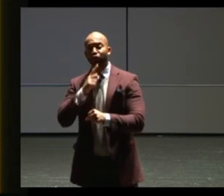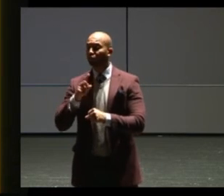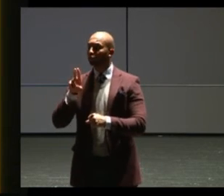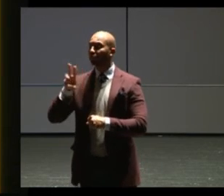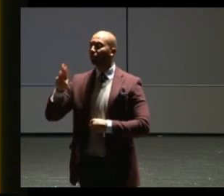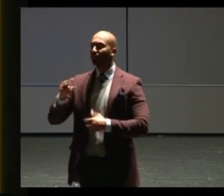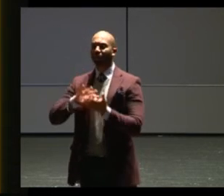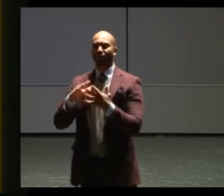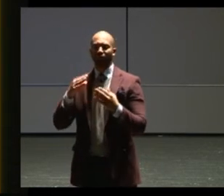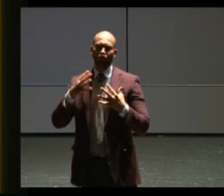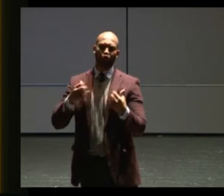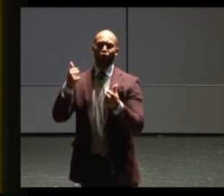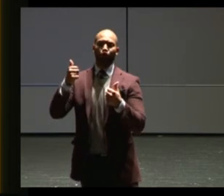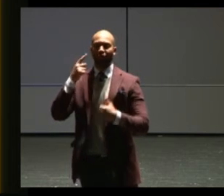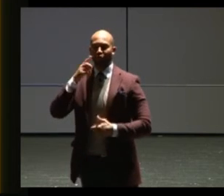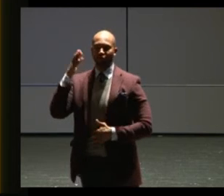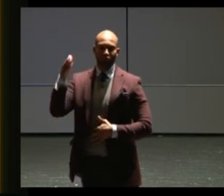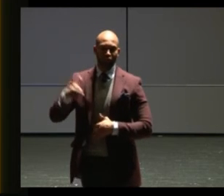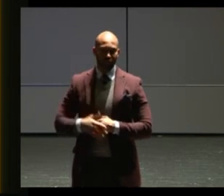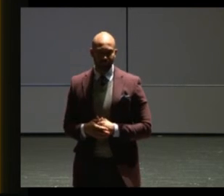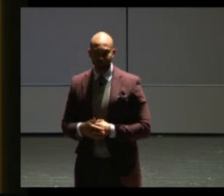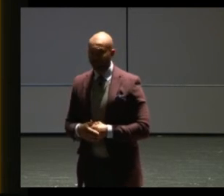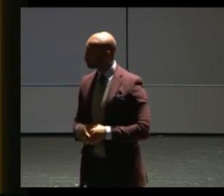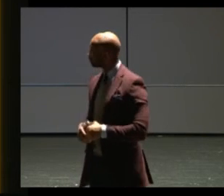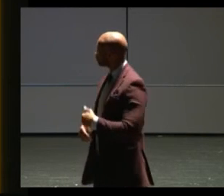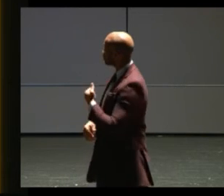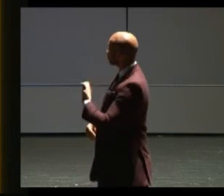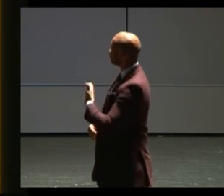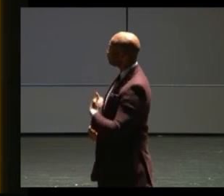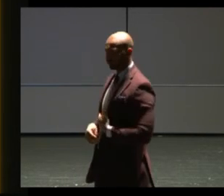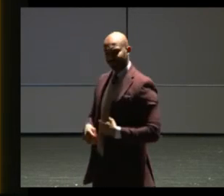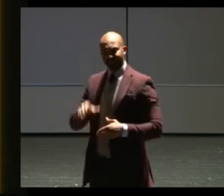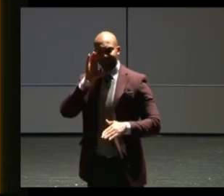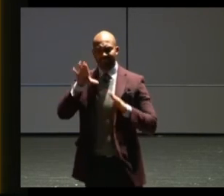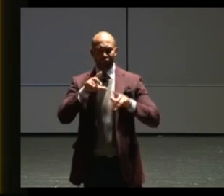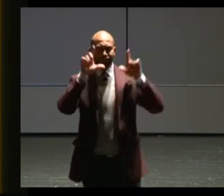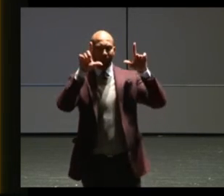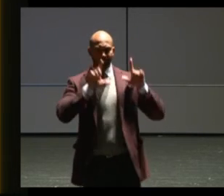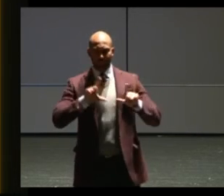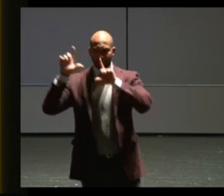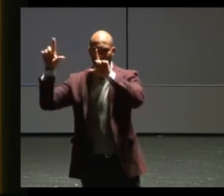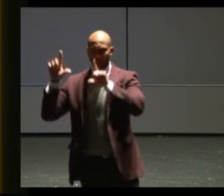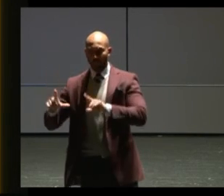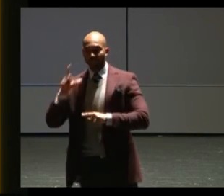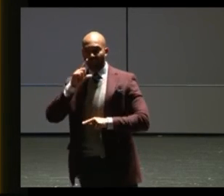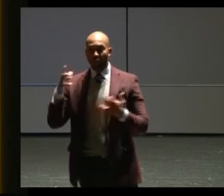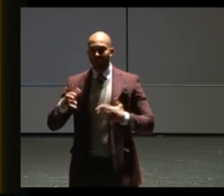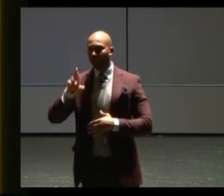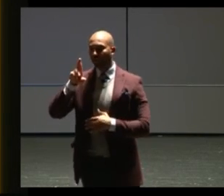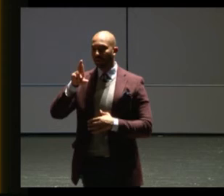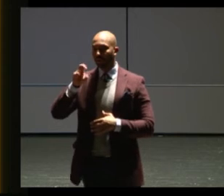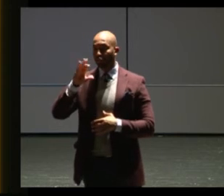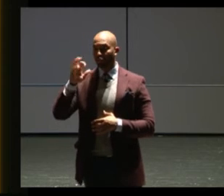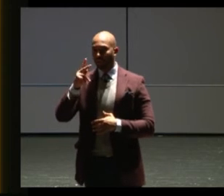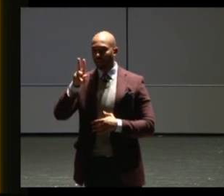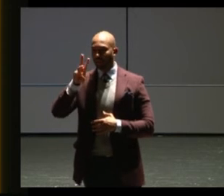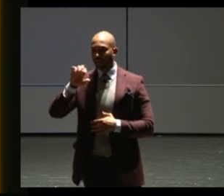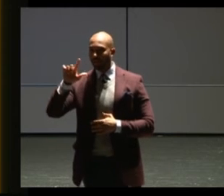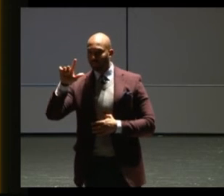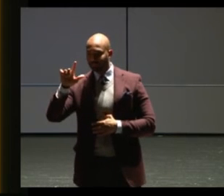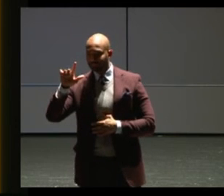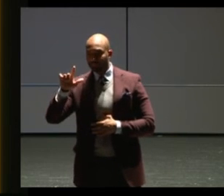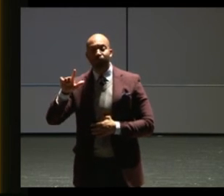in the future. This is a picture or a series of pictures of some of the work that we do with Rockwell. And I mentioned this earlier in